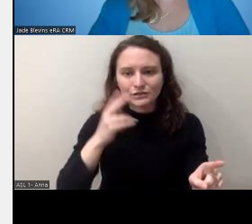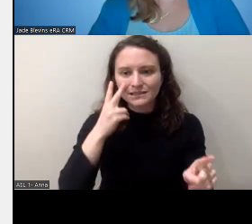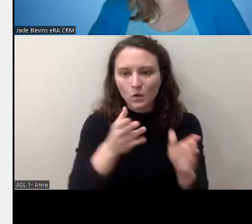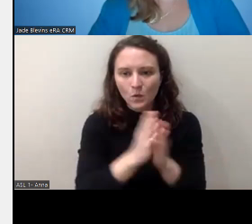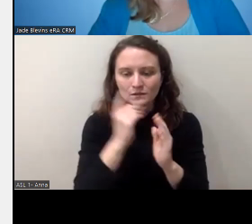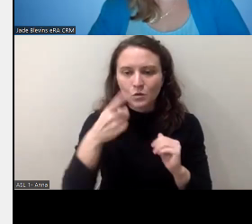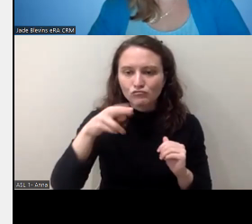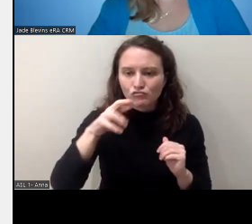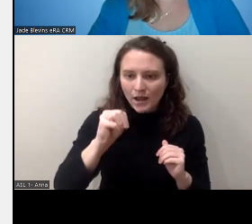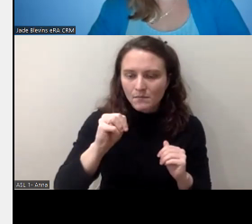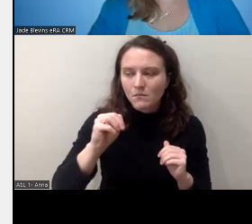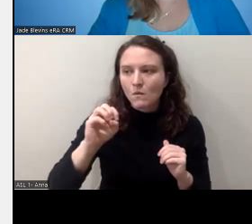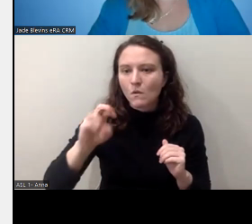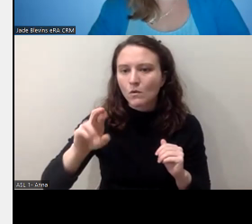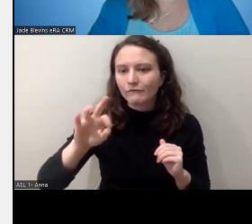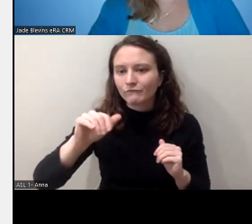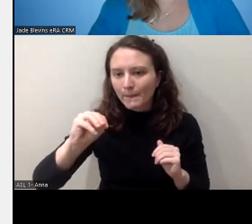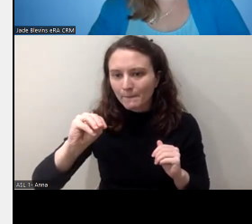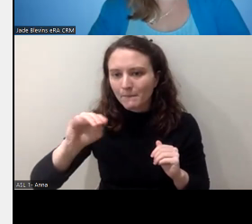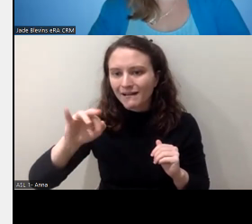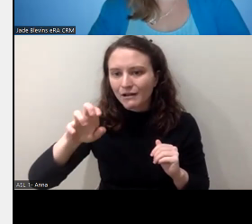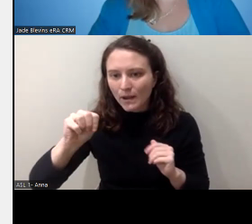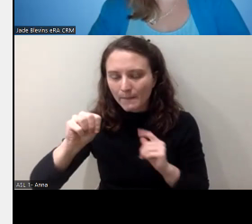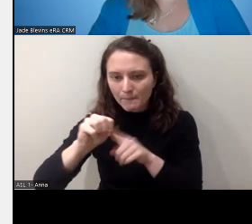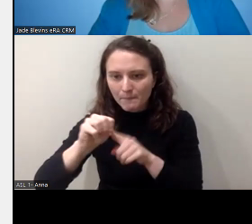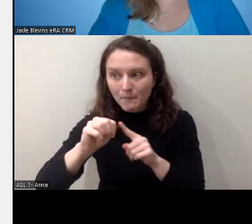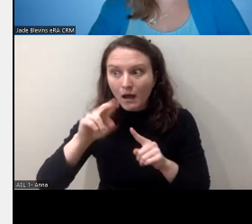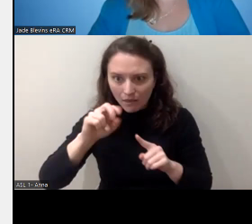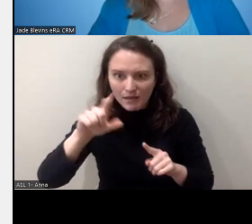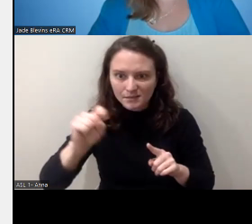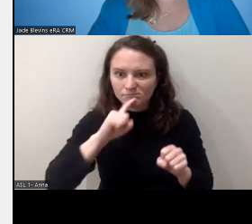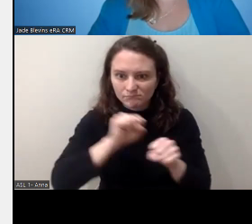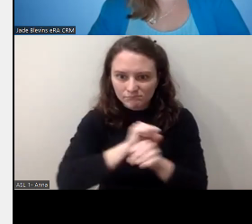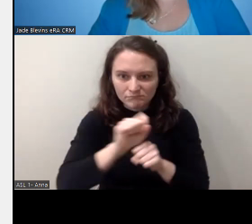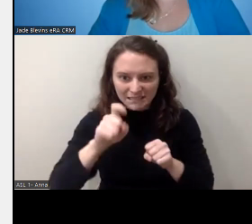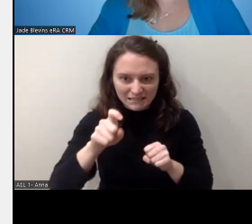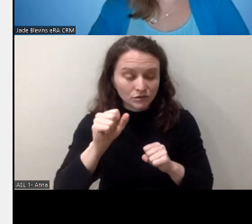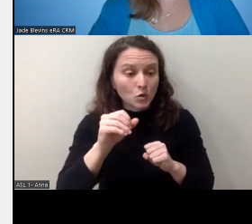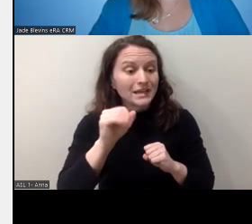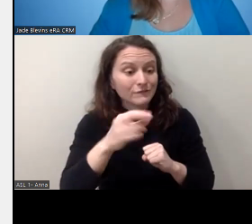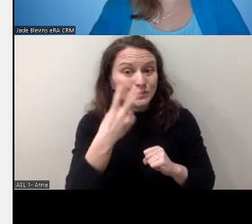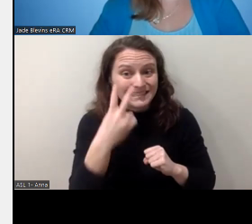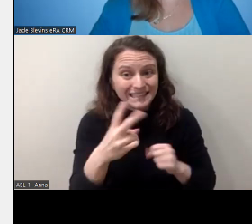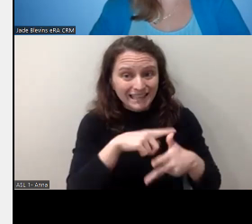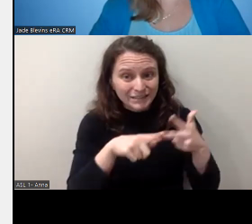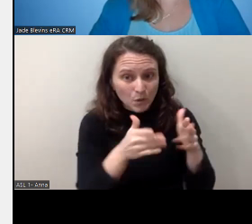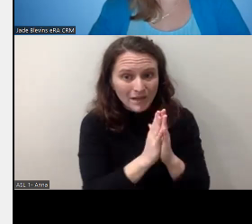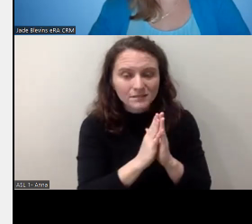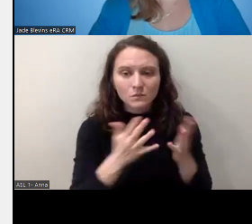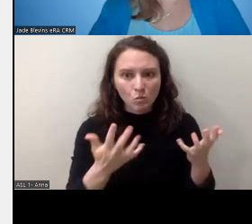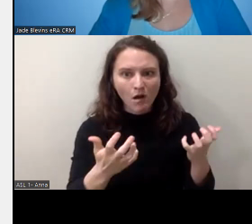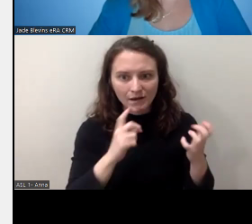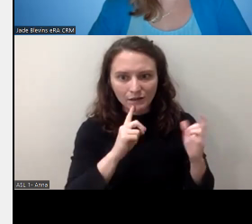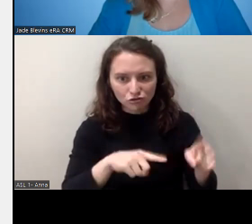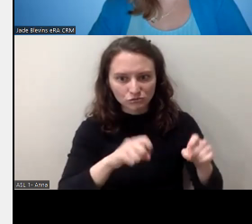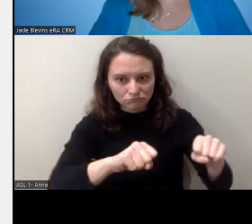if you see a PRAM, FRAM, IRAM, please respond to it. Your grants management specialist would like a thing. Yes. We